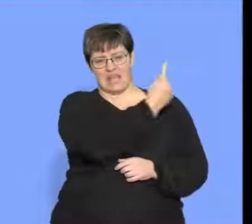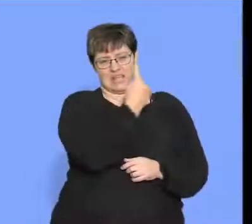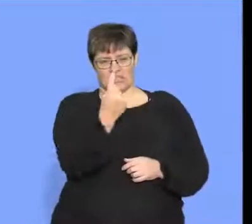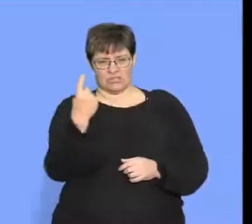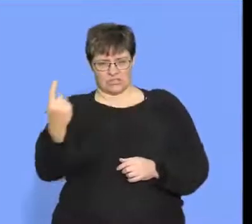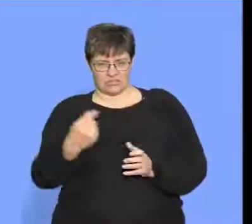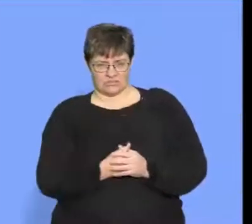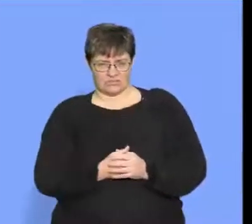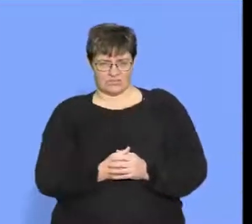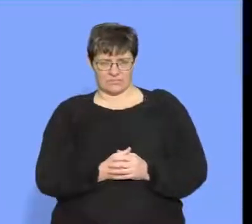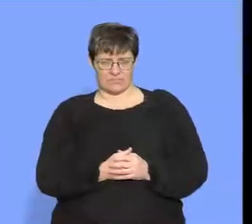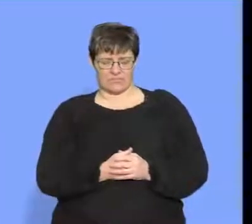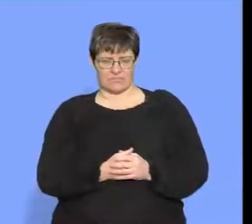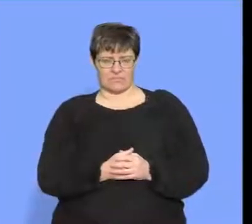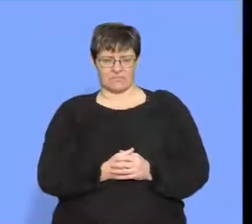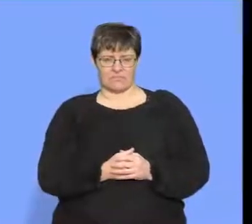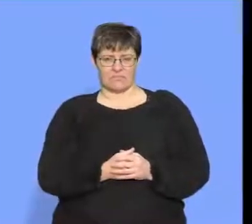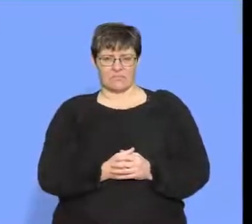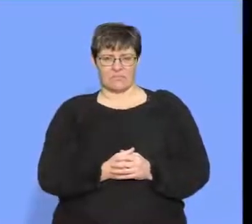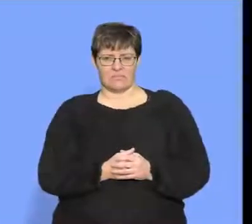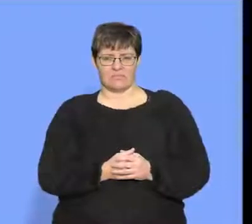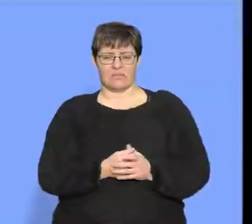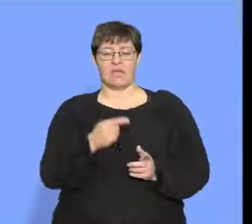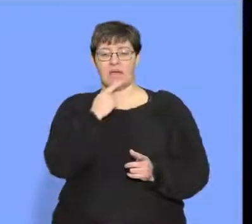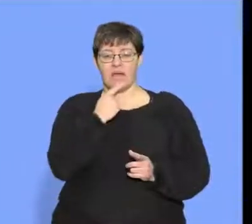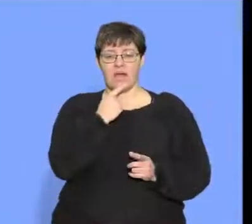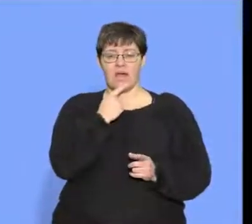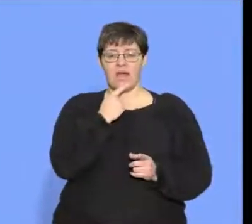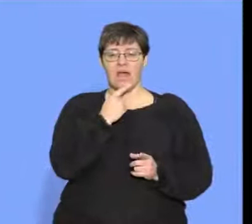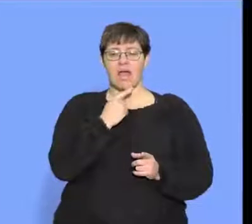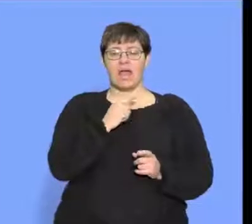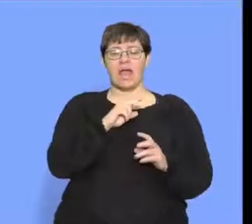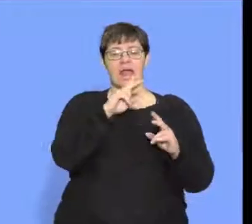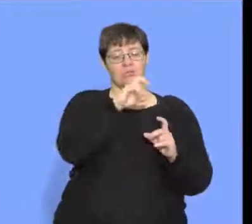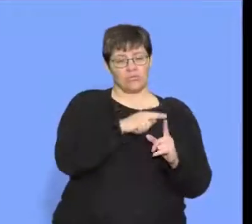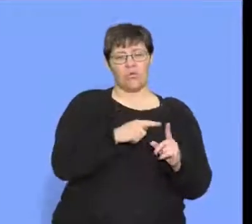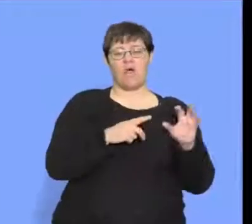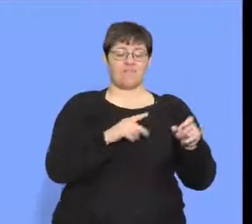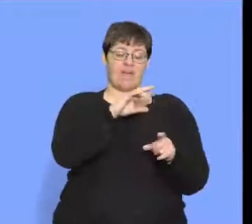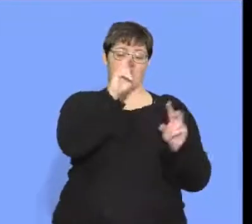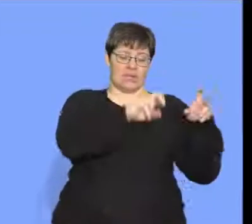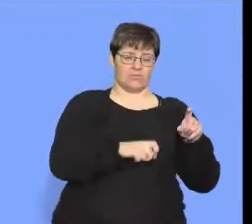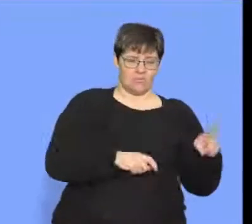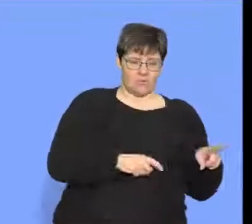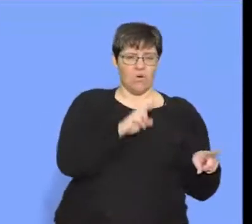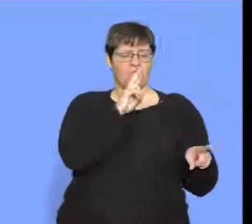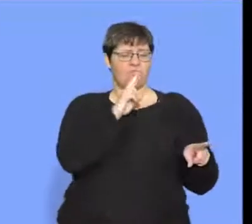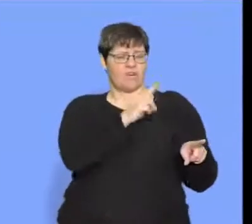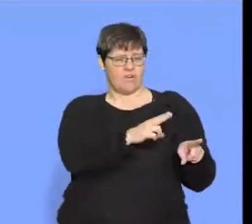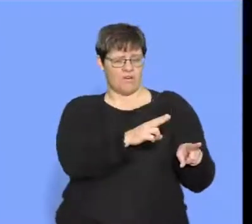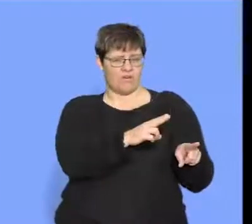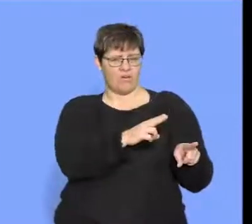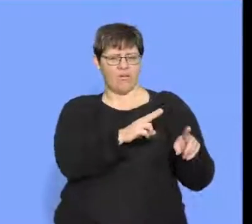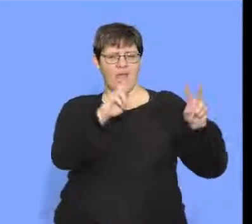each component one at a time. In the phrase electromagnetic waves, we have electro, which